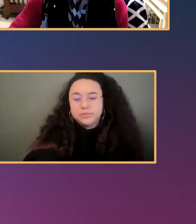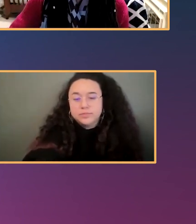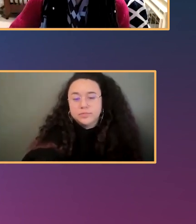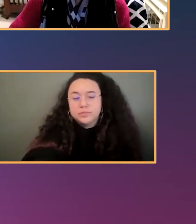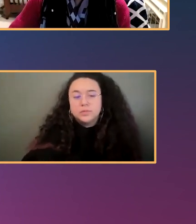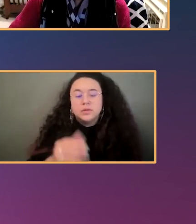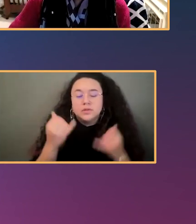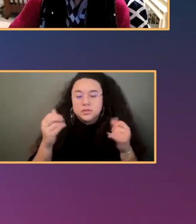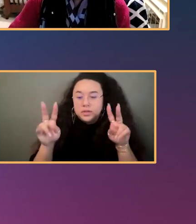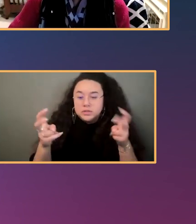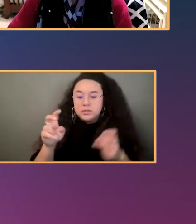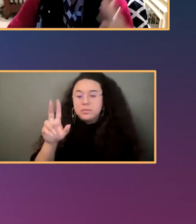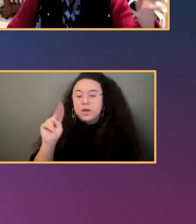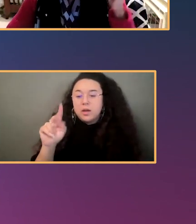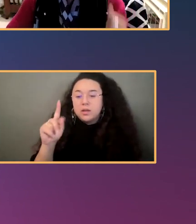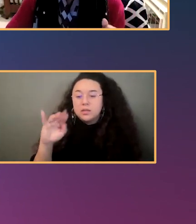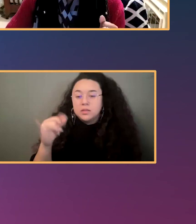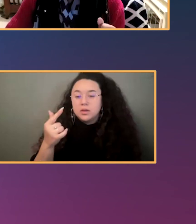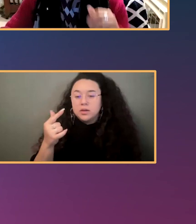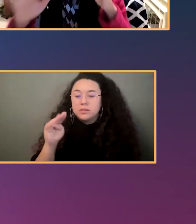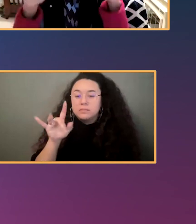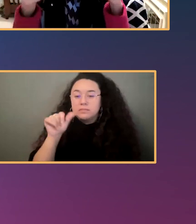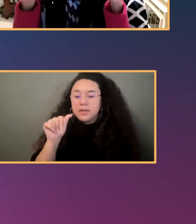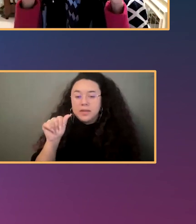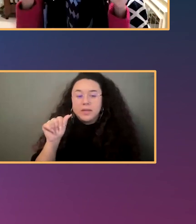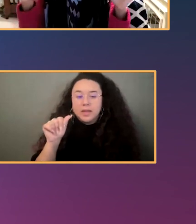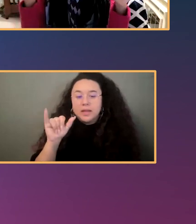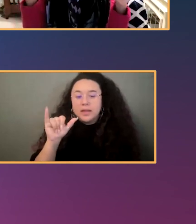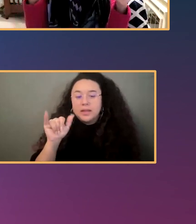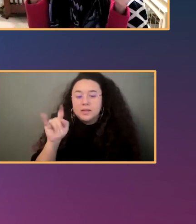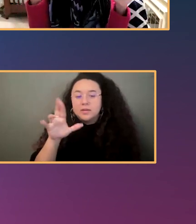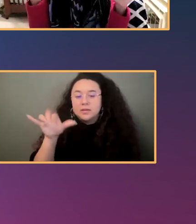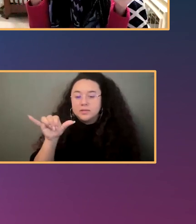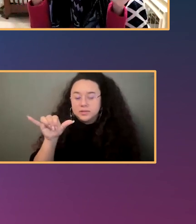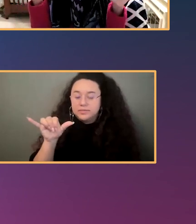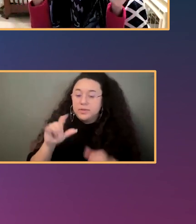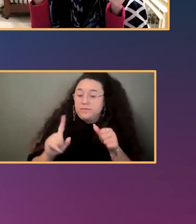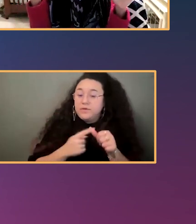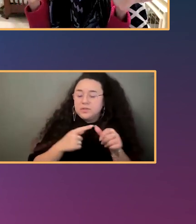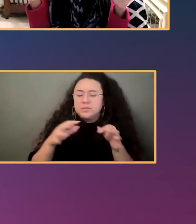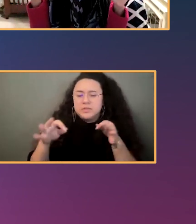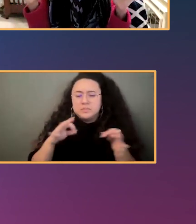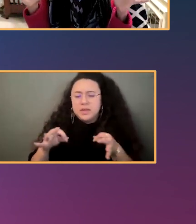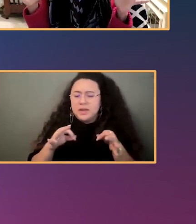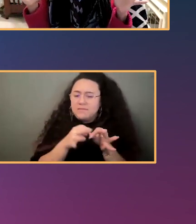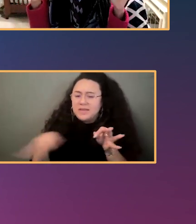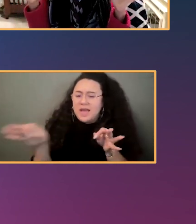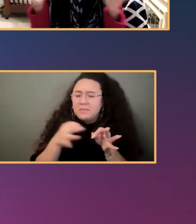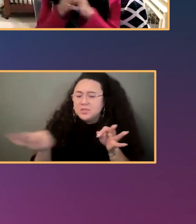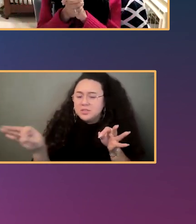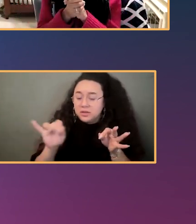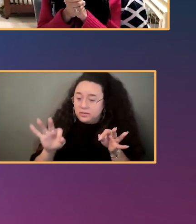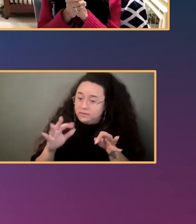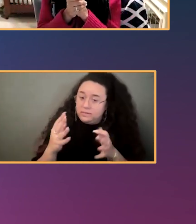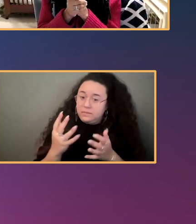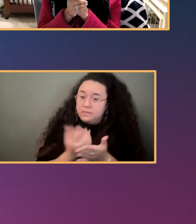Unlearning Media Illiteracy. But first, hey, there are captions here on our Zoom screen that if it would benefit